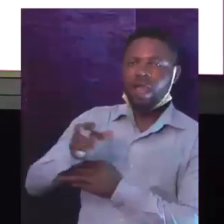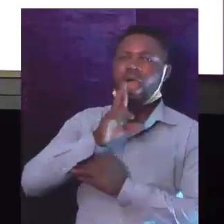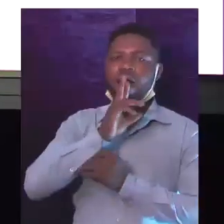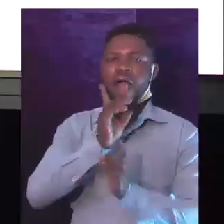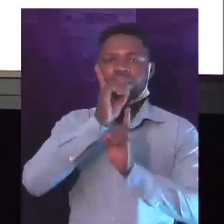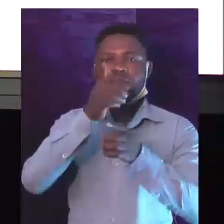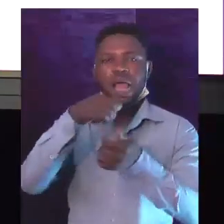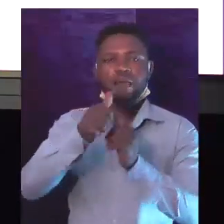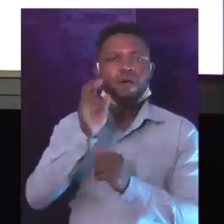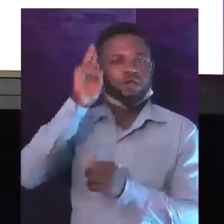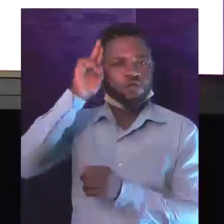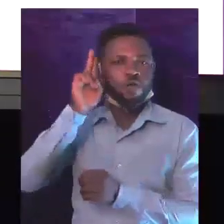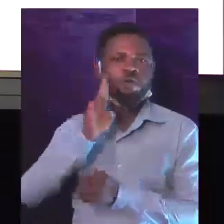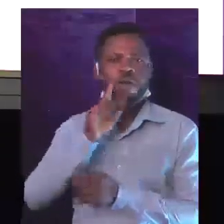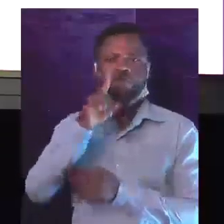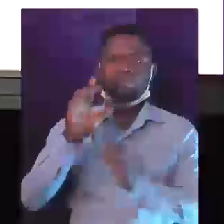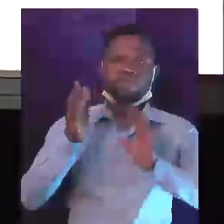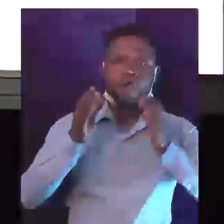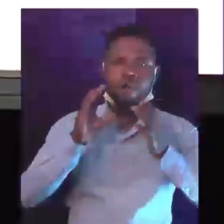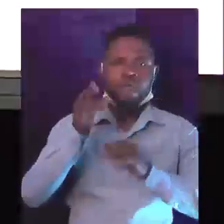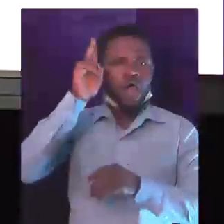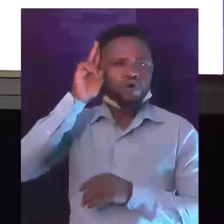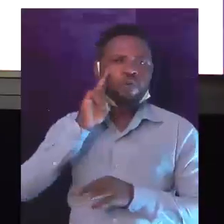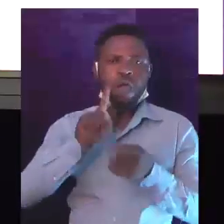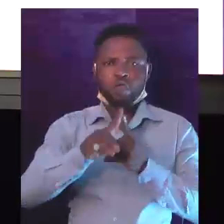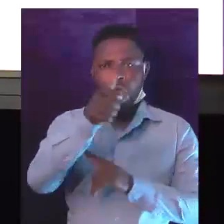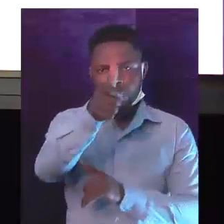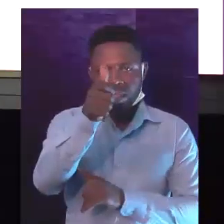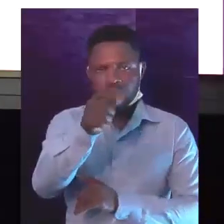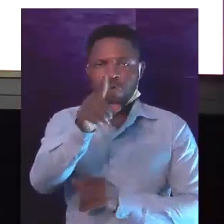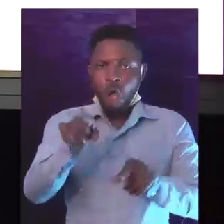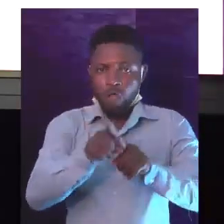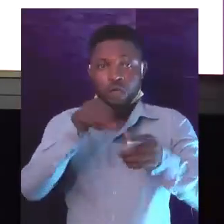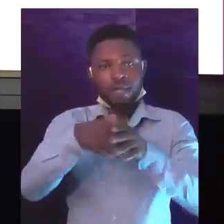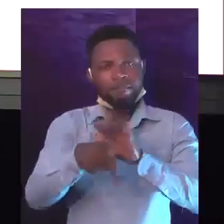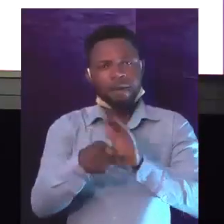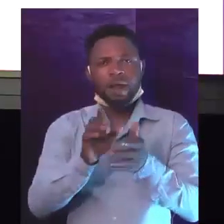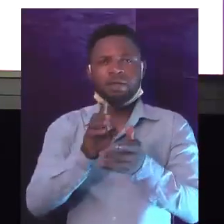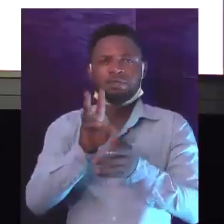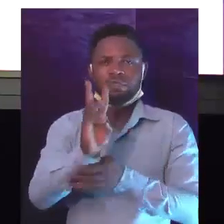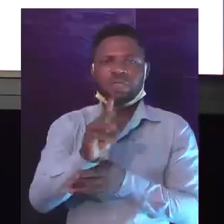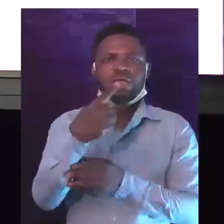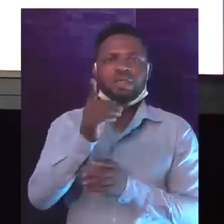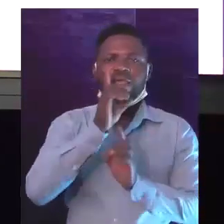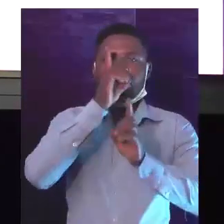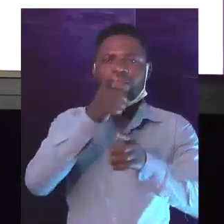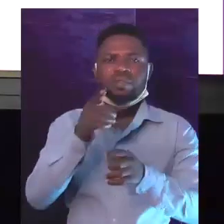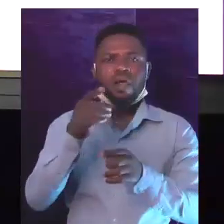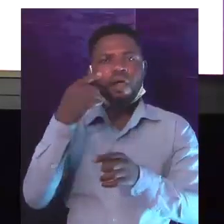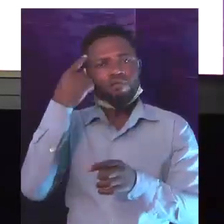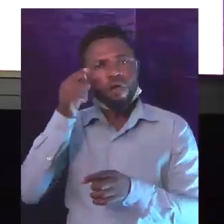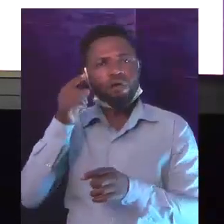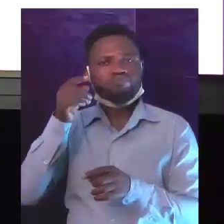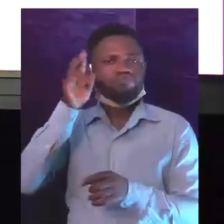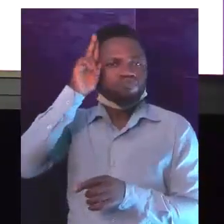data about Umar. Now, you compare Umar to yourself. You're also in primary 6. Now, the data for Umar will be different